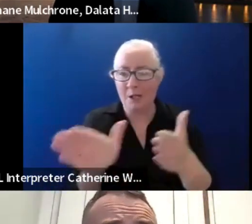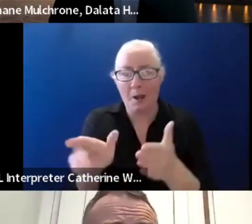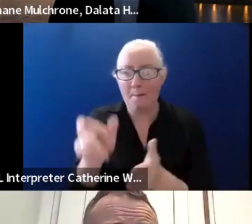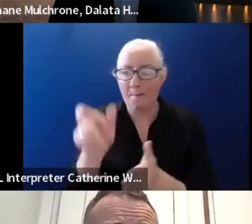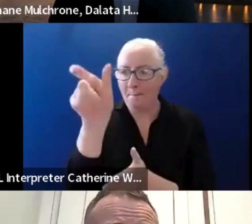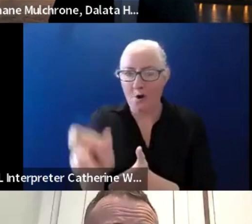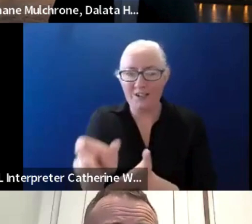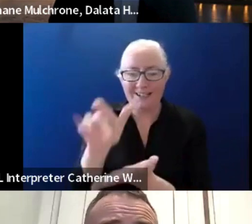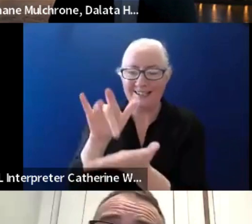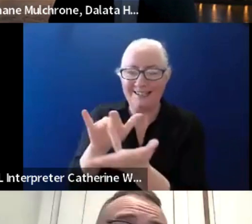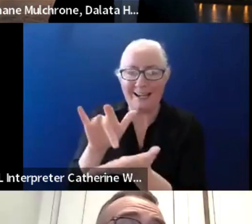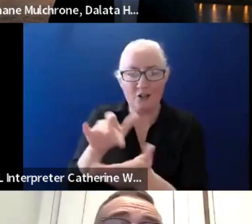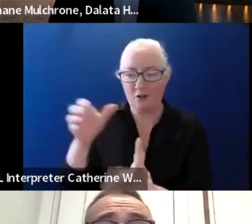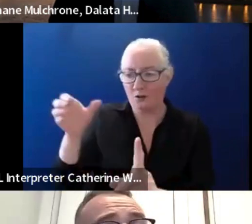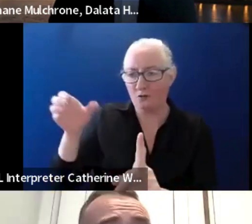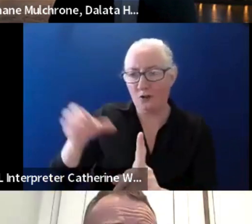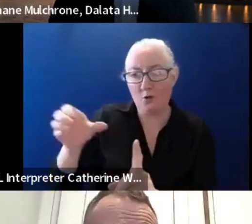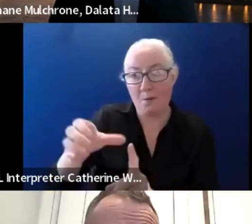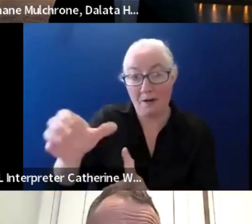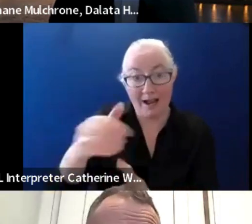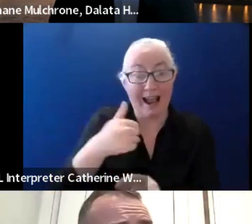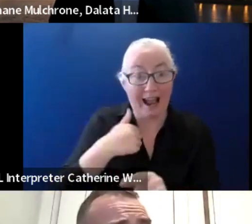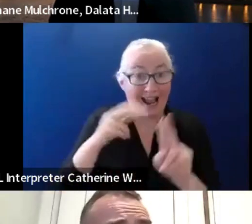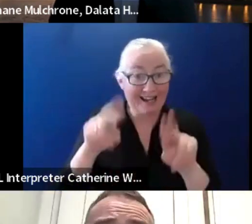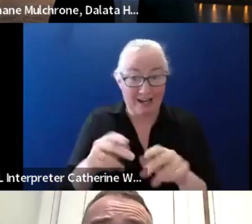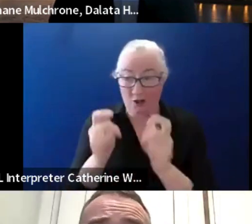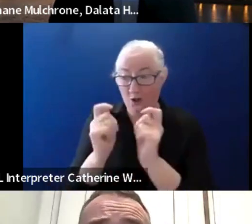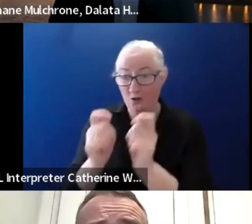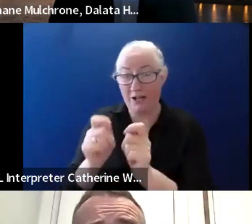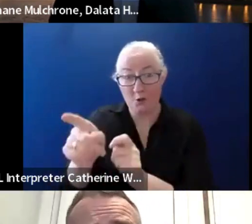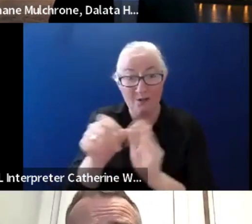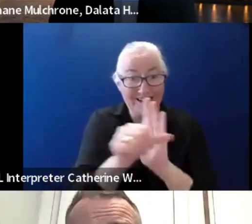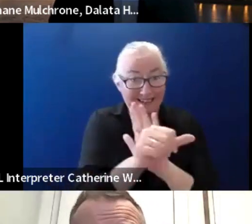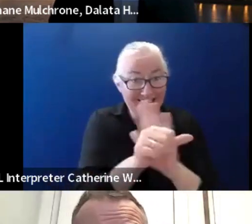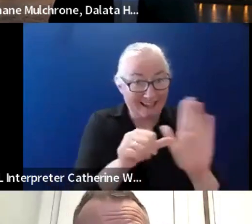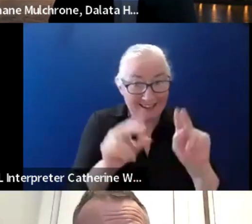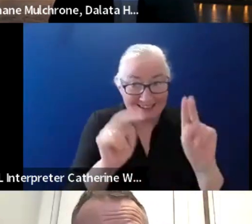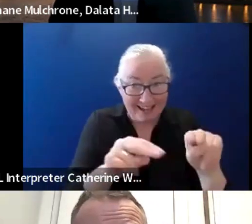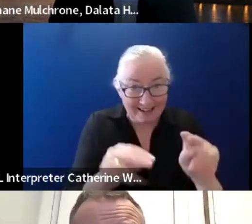person-centered recruitment, because I can train you on skills, I can train you on